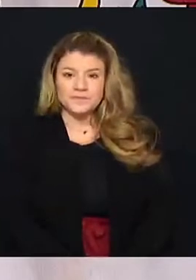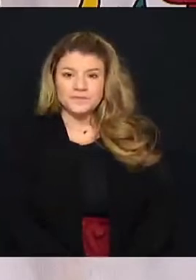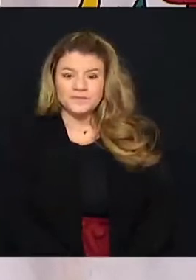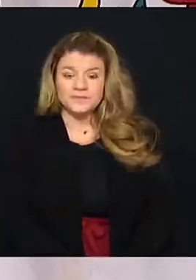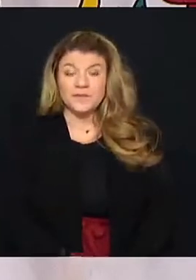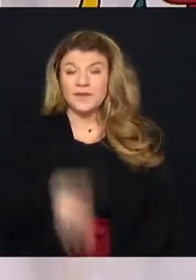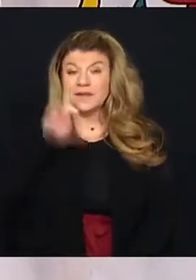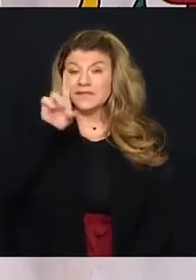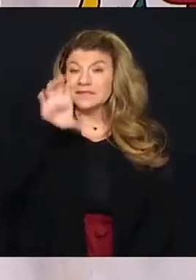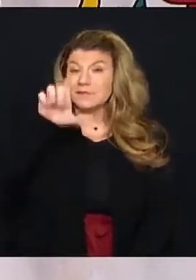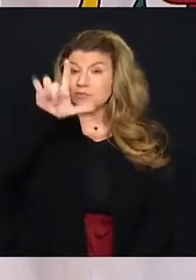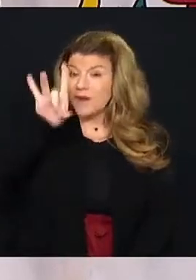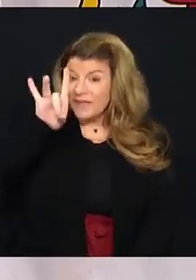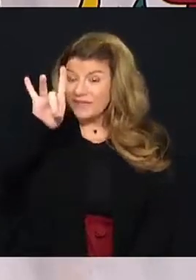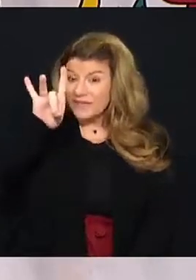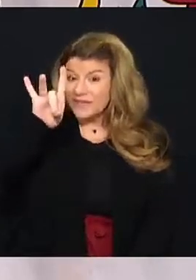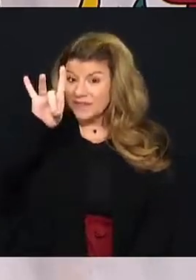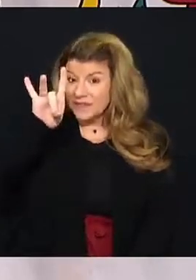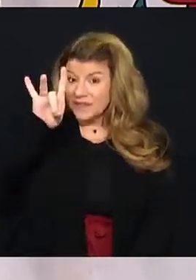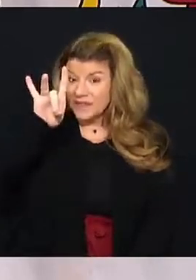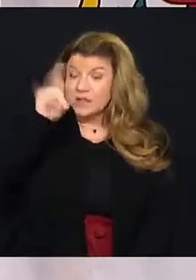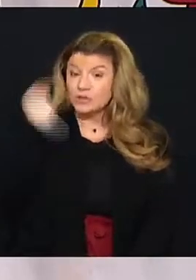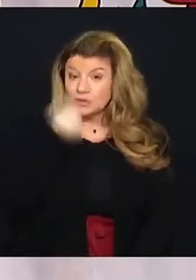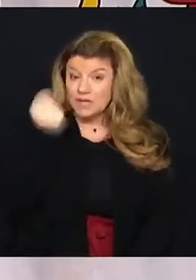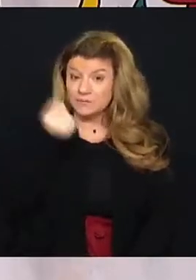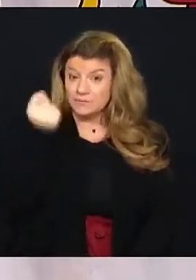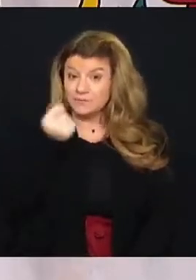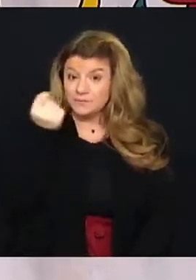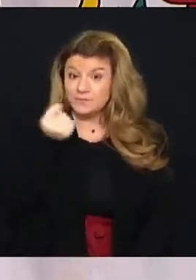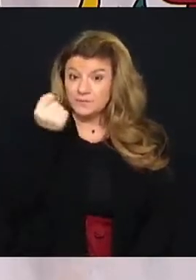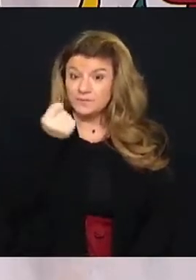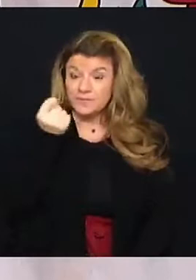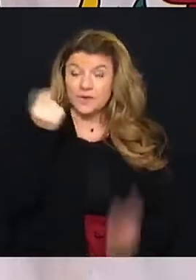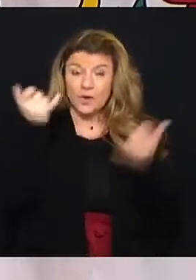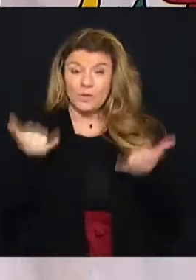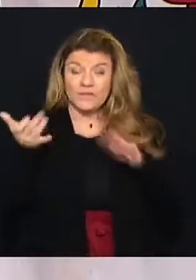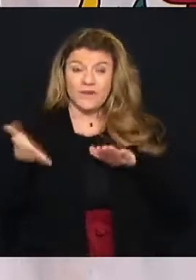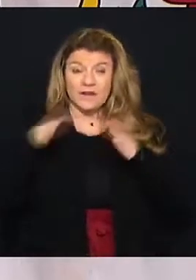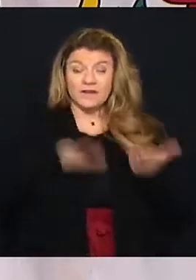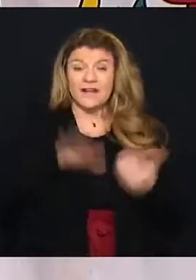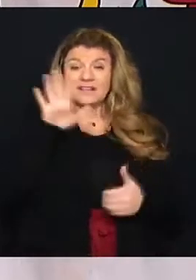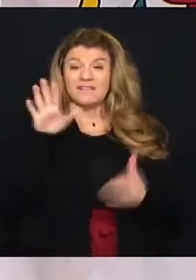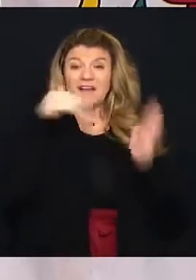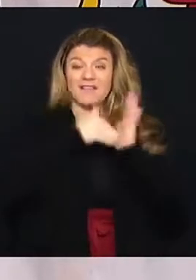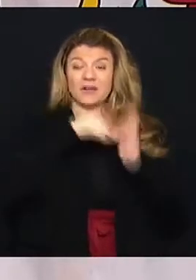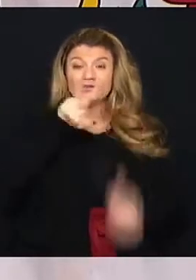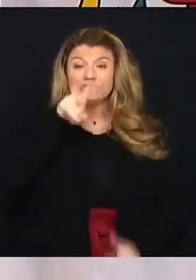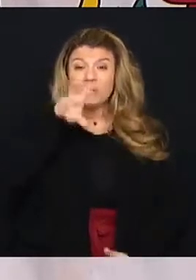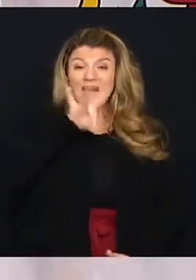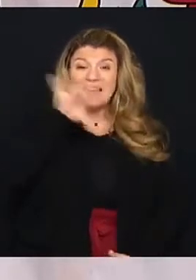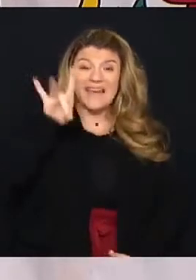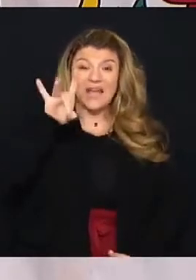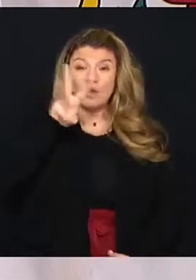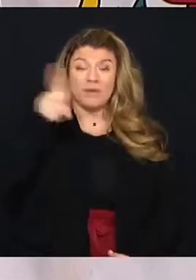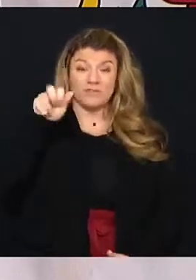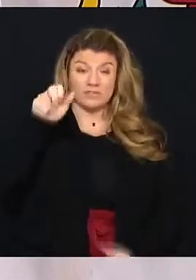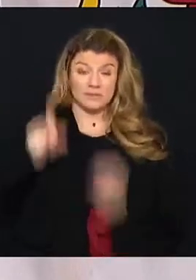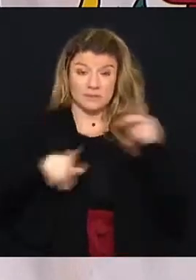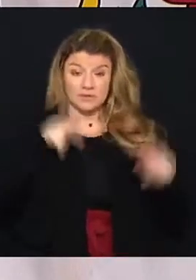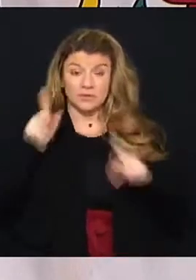December the 28th. Tuesday, we have now lost 5,288 West